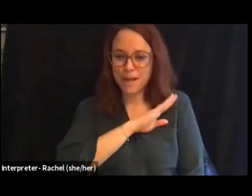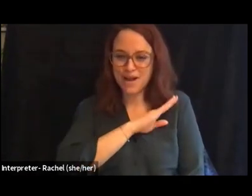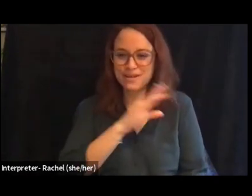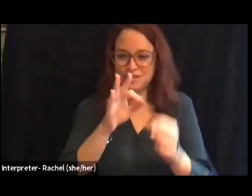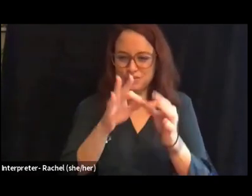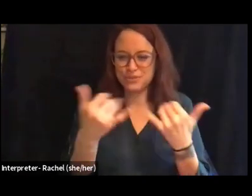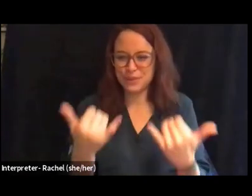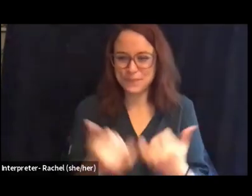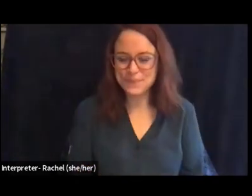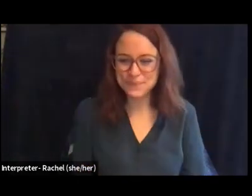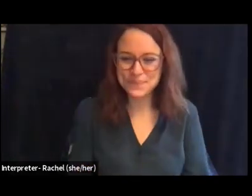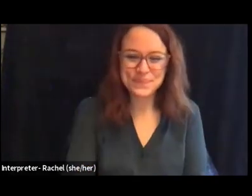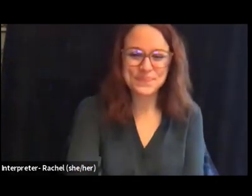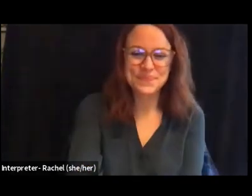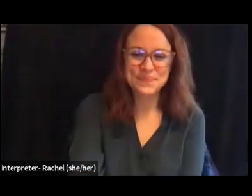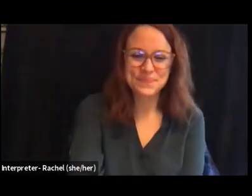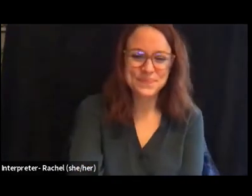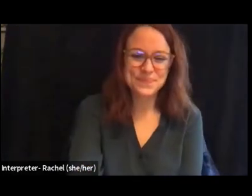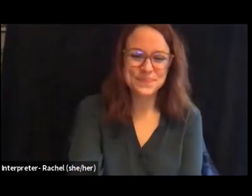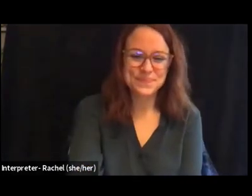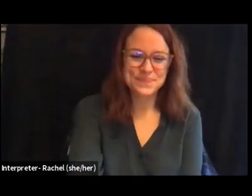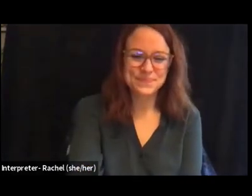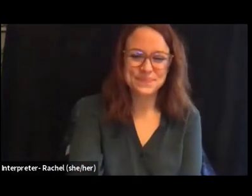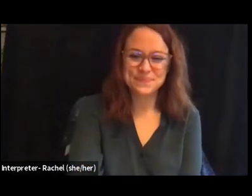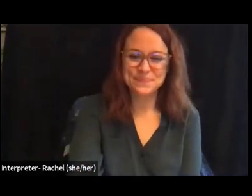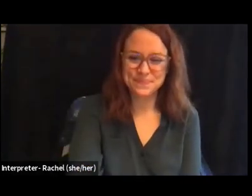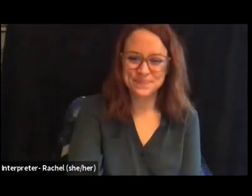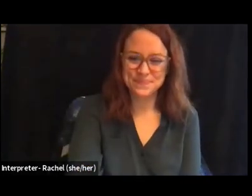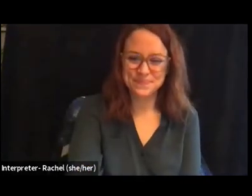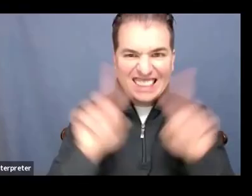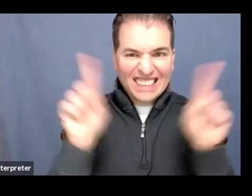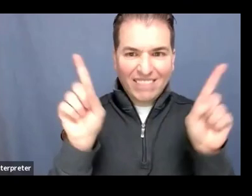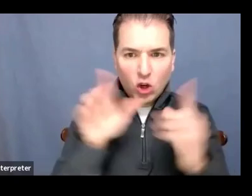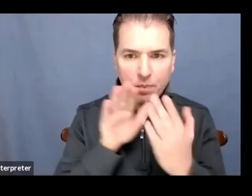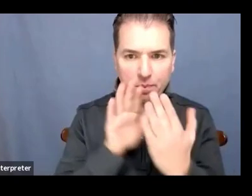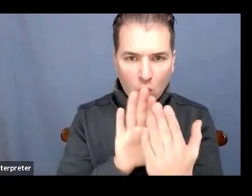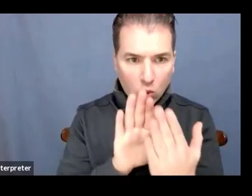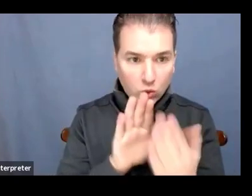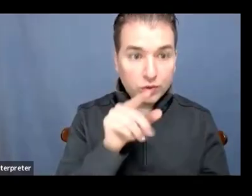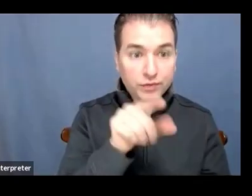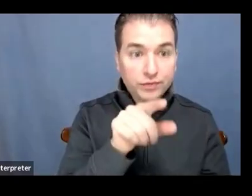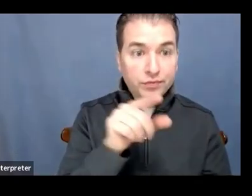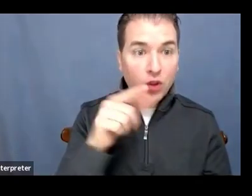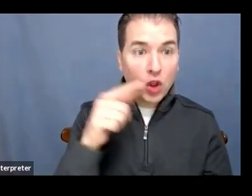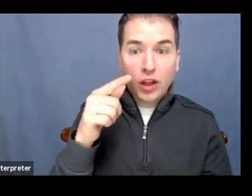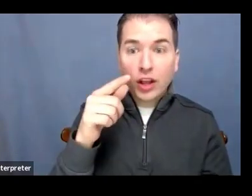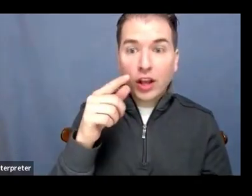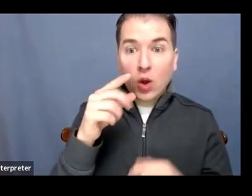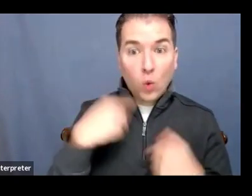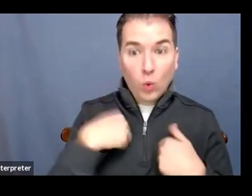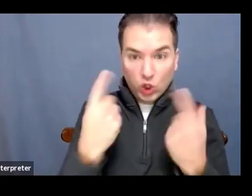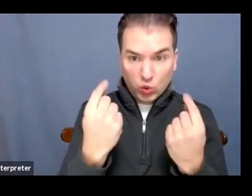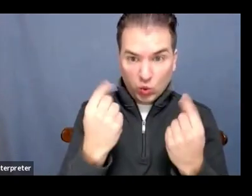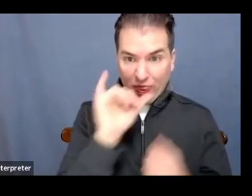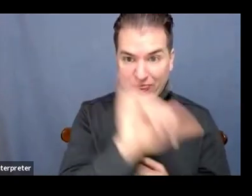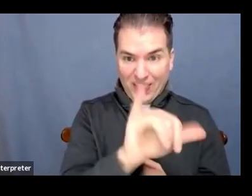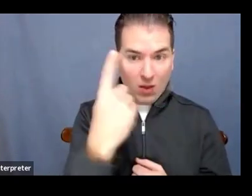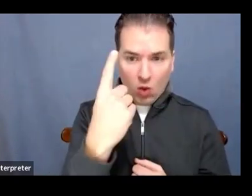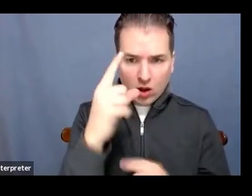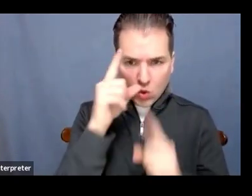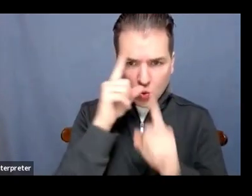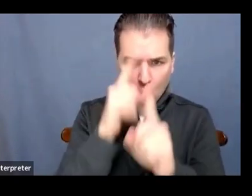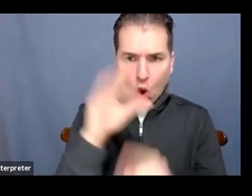look at another campaign, which is targeting nearby residents that have dessert at home. So what we're trying to do